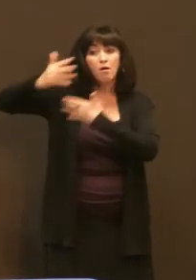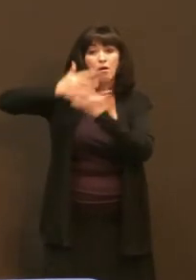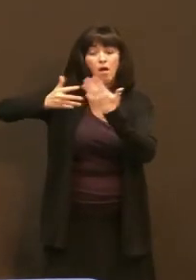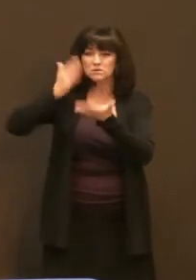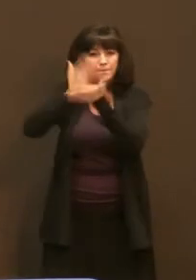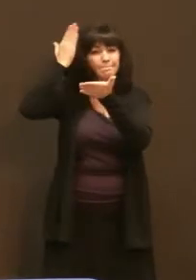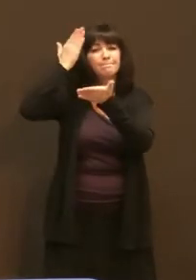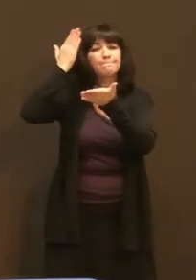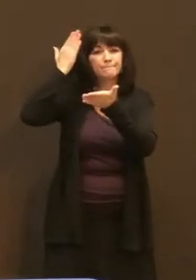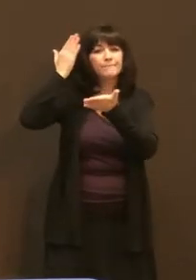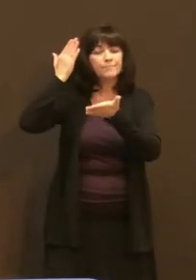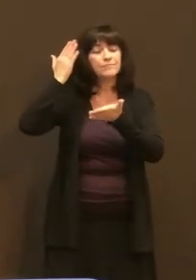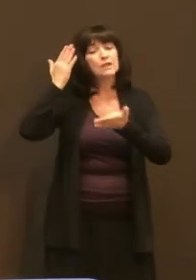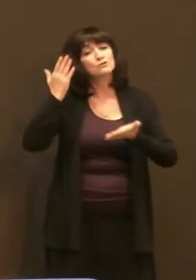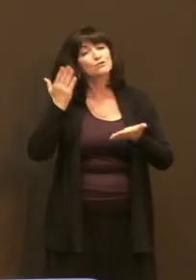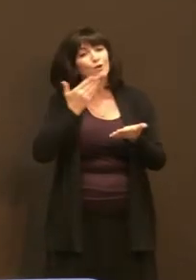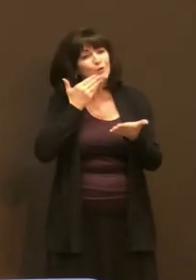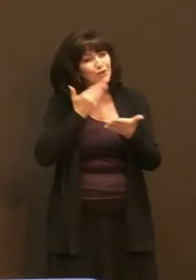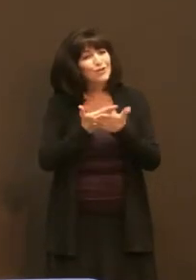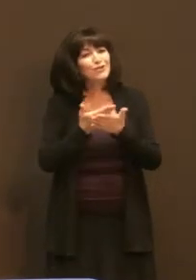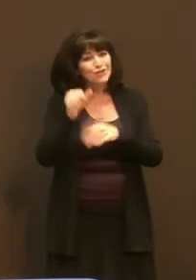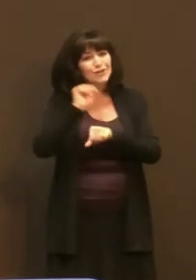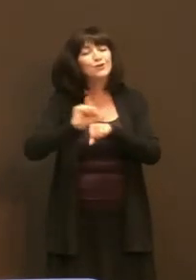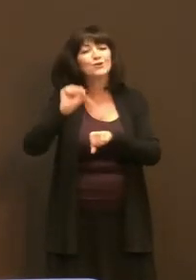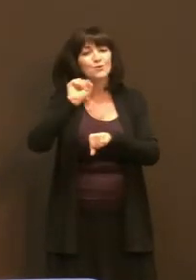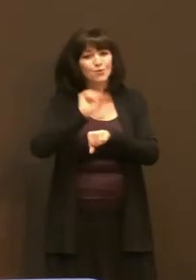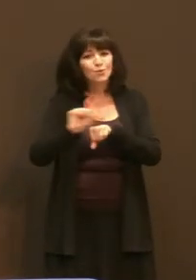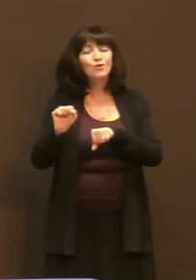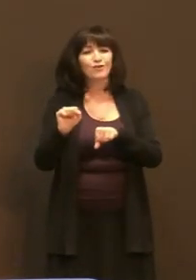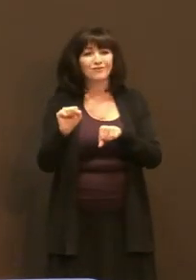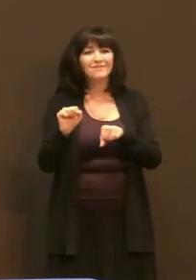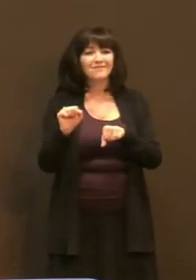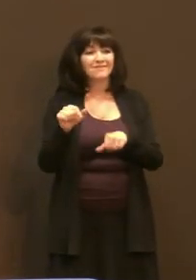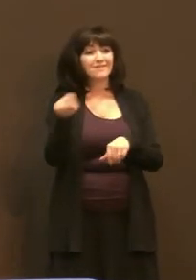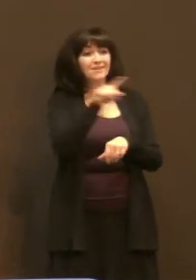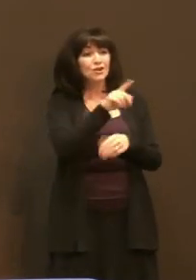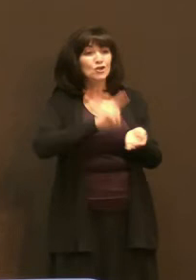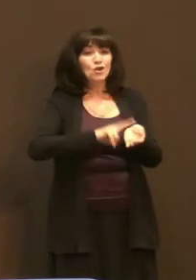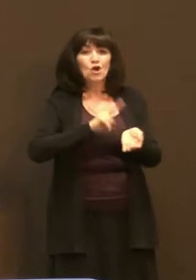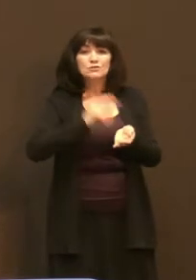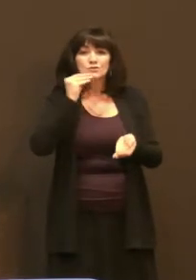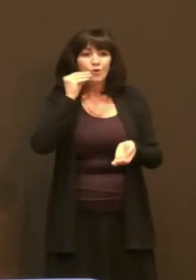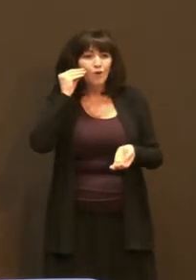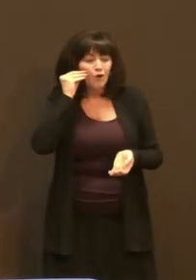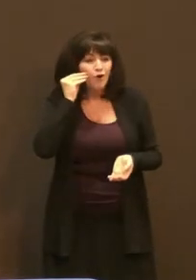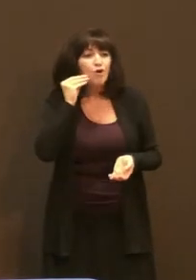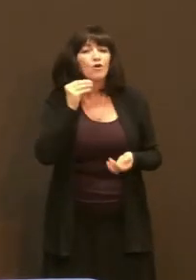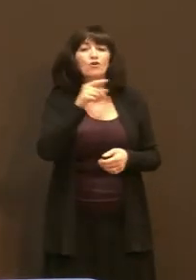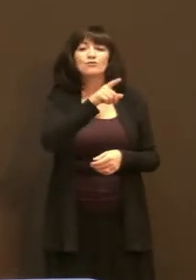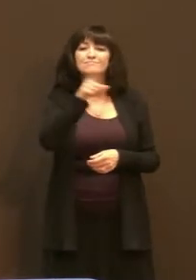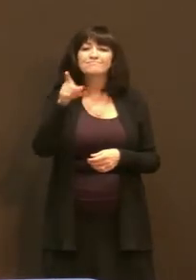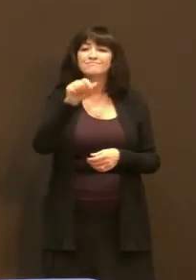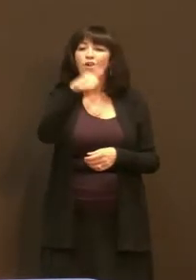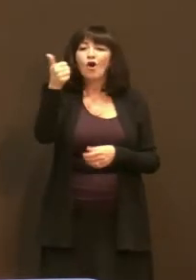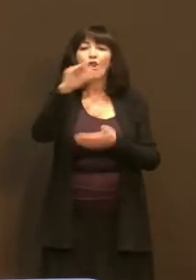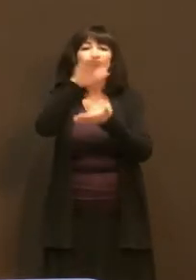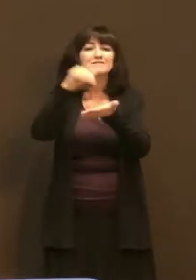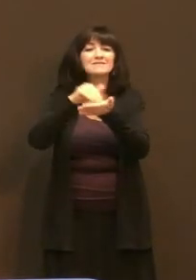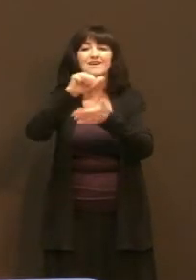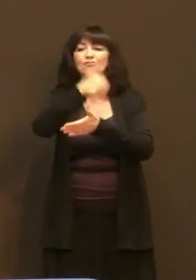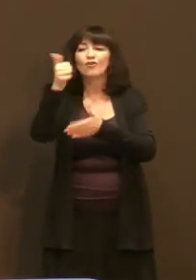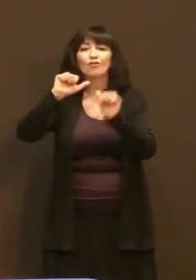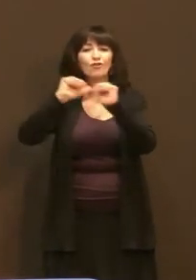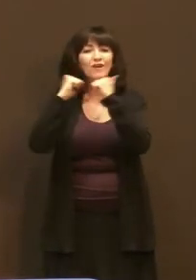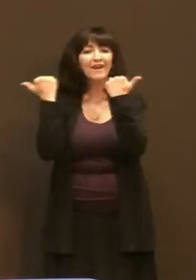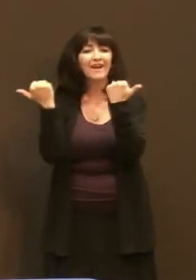lot of good work is going on in all of our long-term care facilities and residential settings across the state, but we